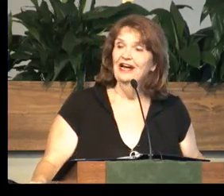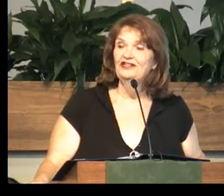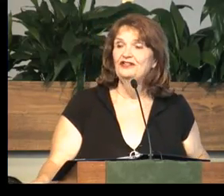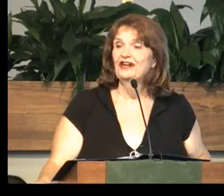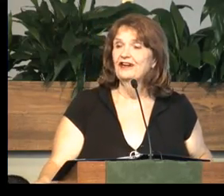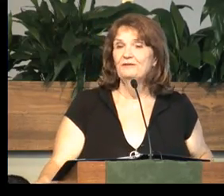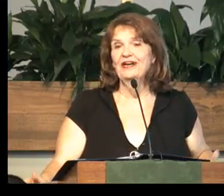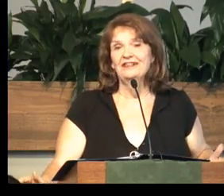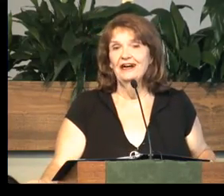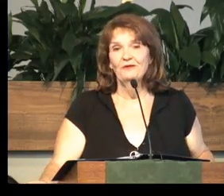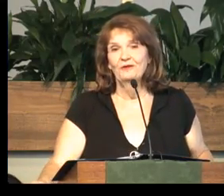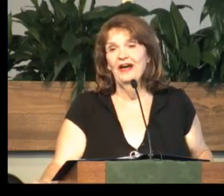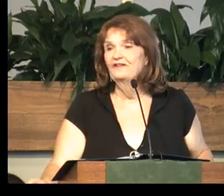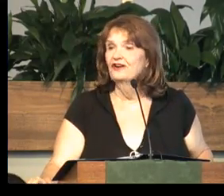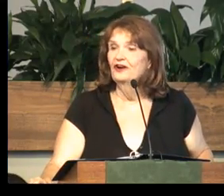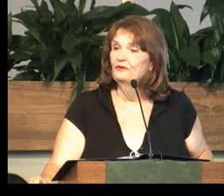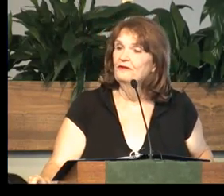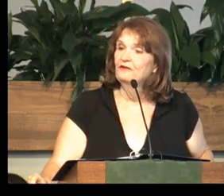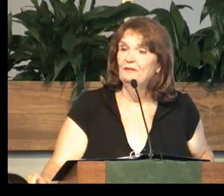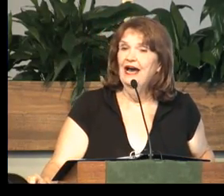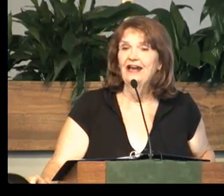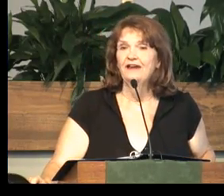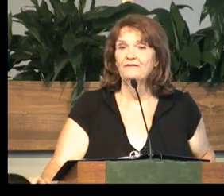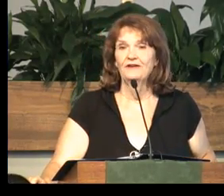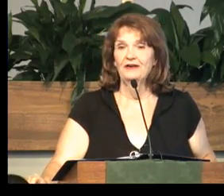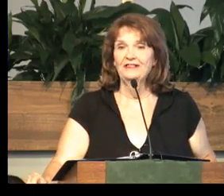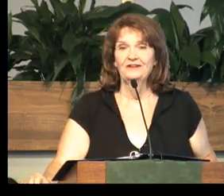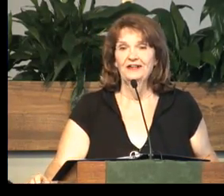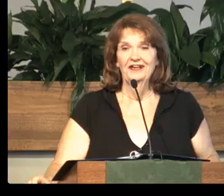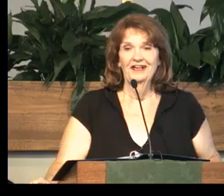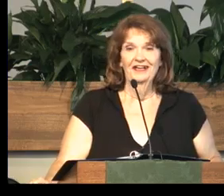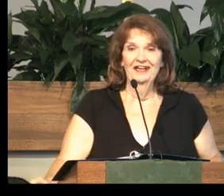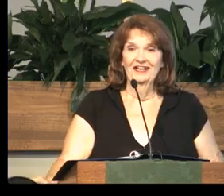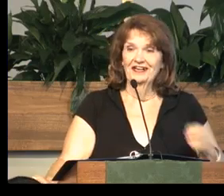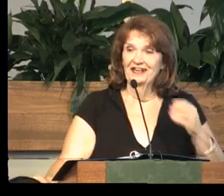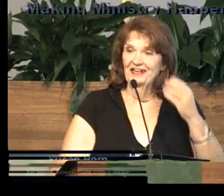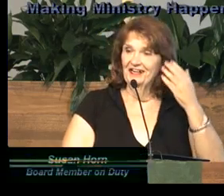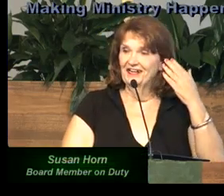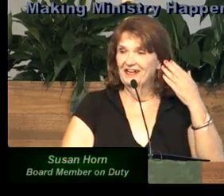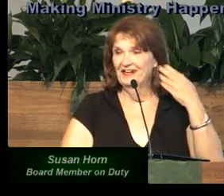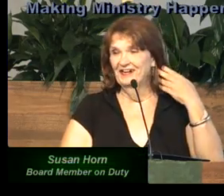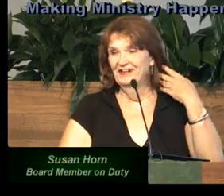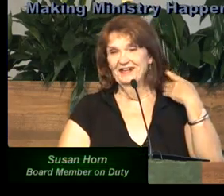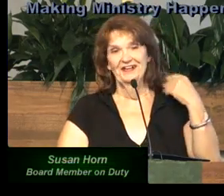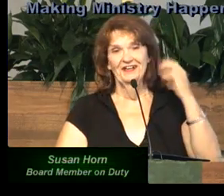I'm glad you took it because I wouldn't want to have to call you Reverend Patty for the rest of it.